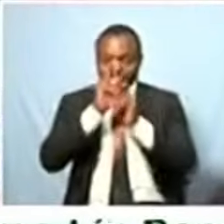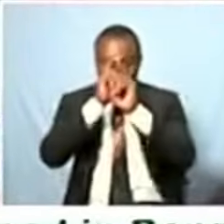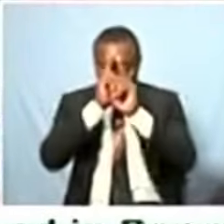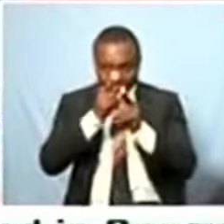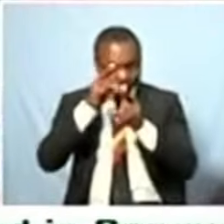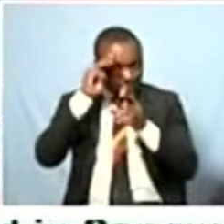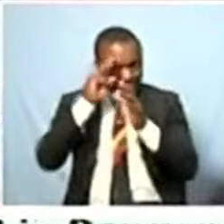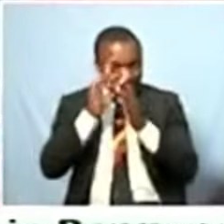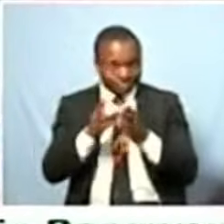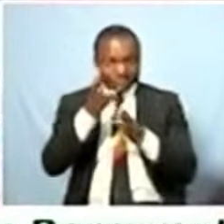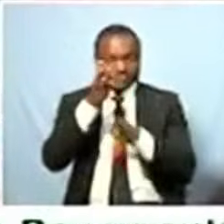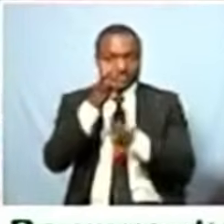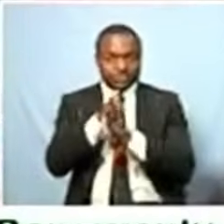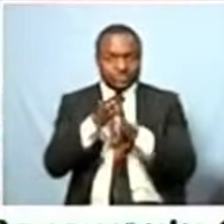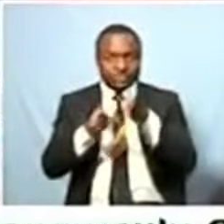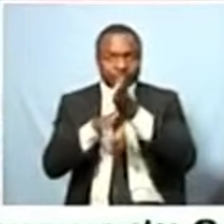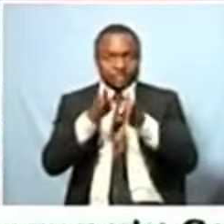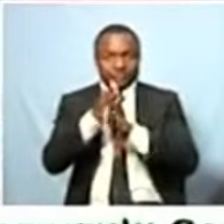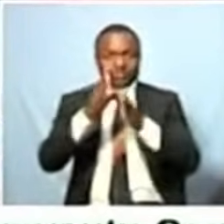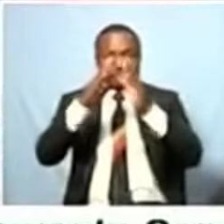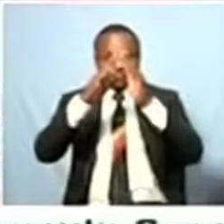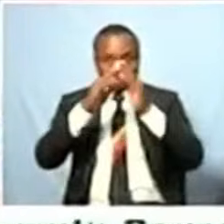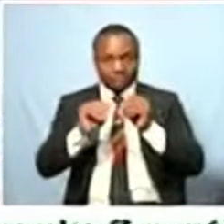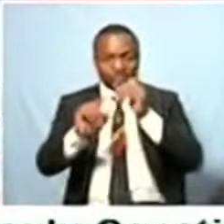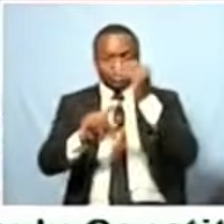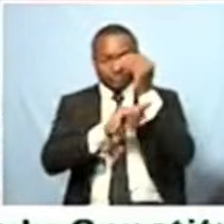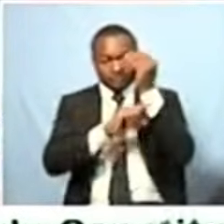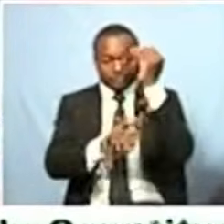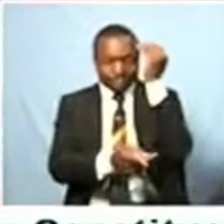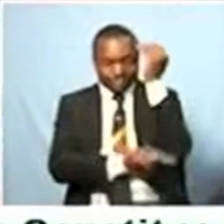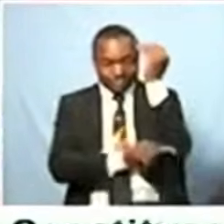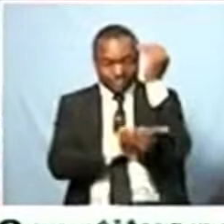Honorable Minister of Infrastructure, Housing and Urban Development.